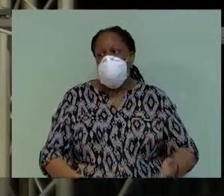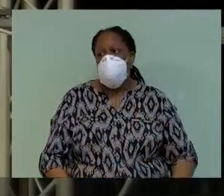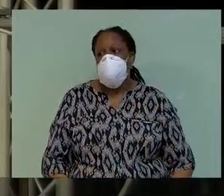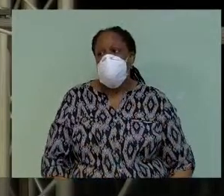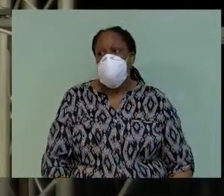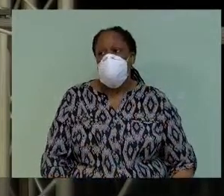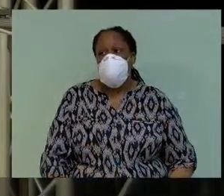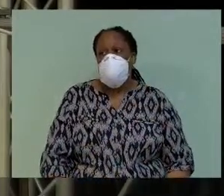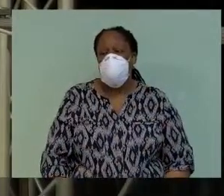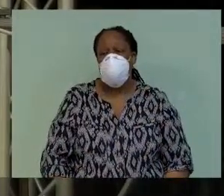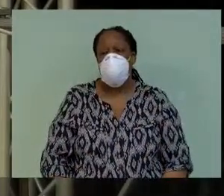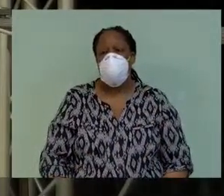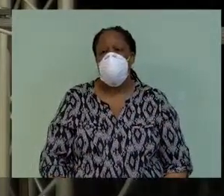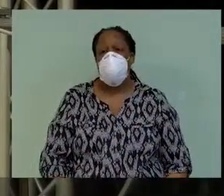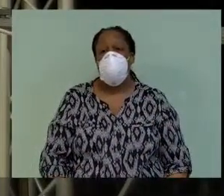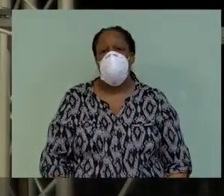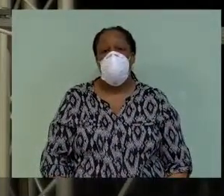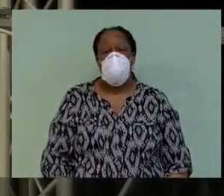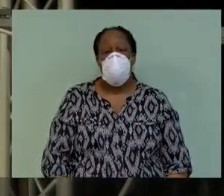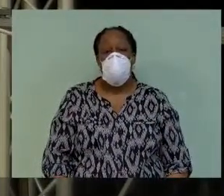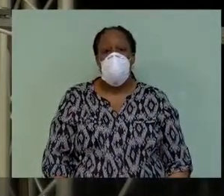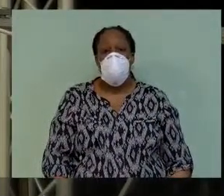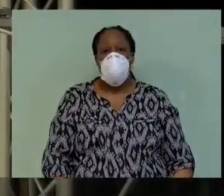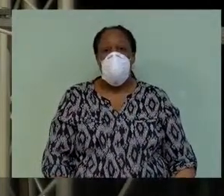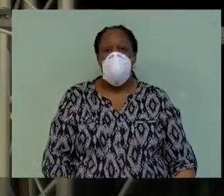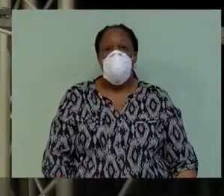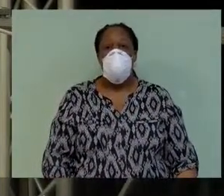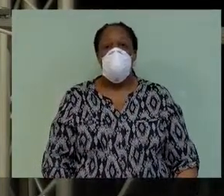while we try to adjust and not